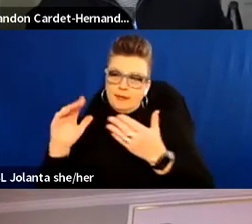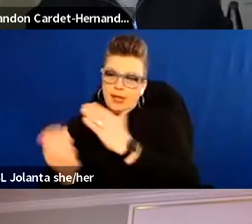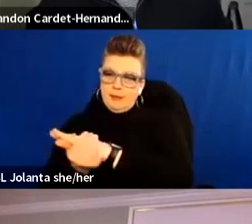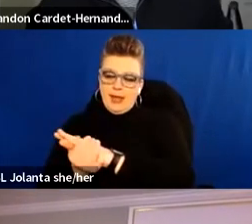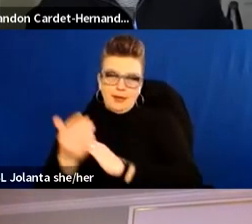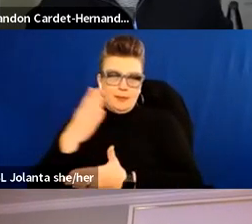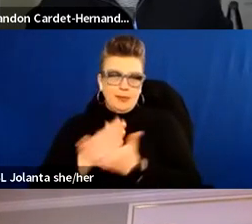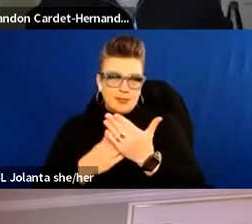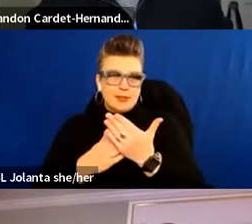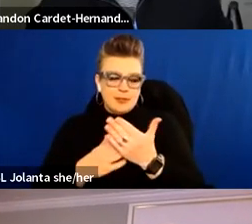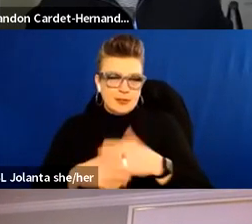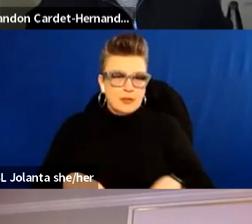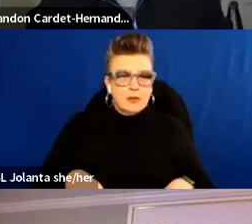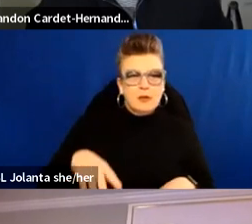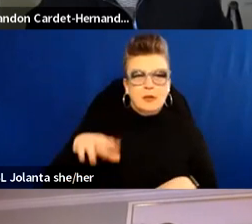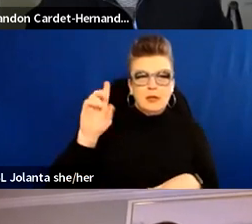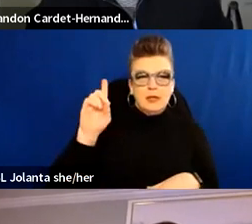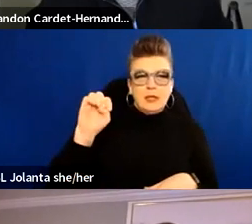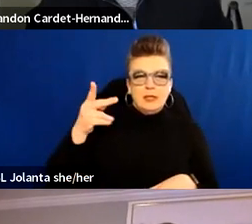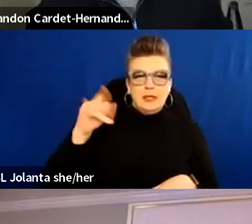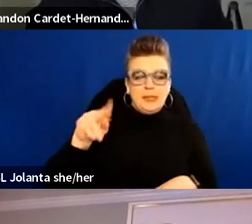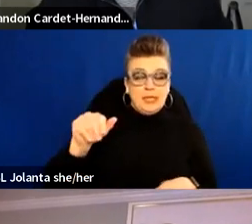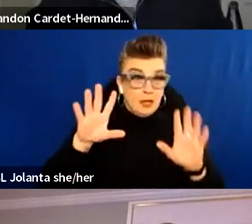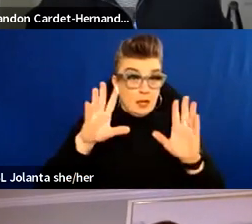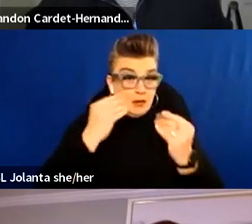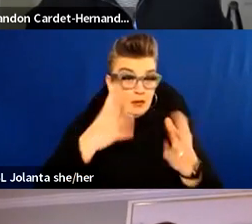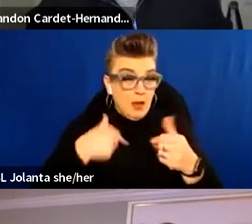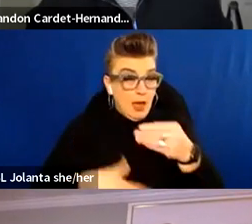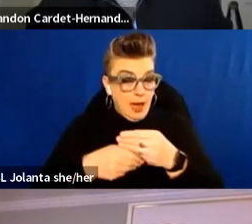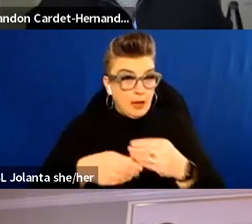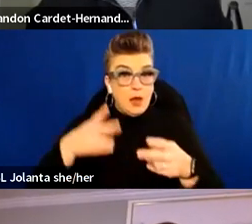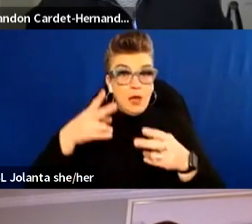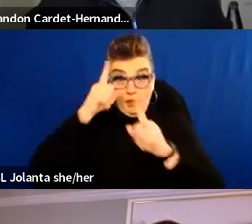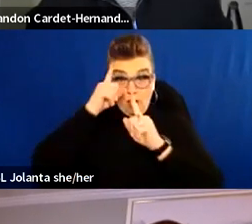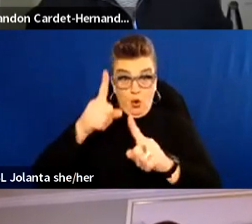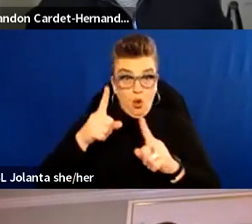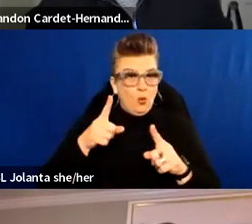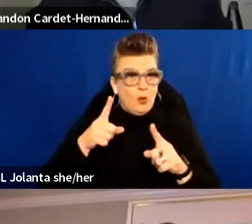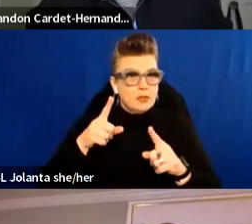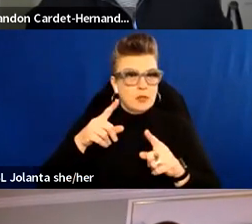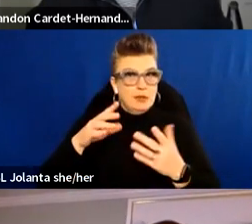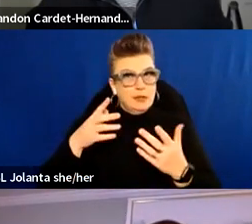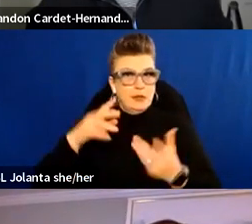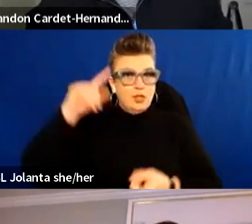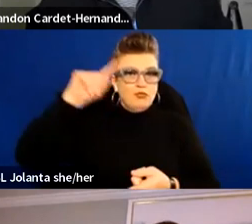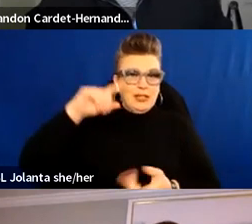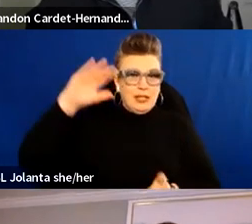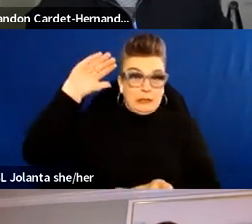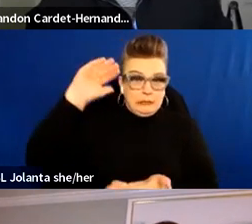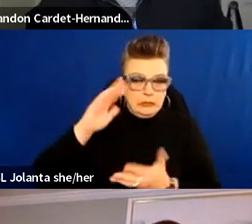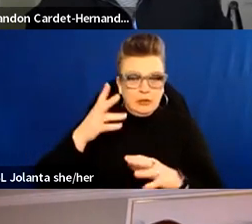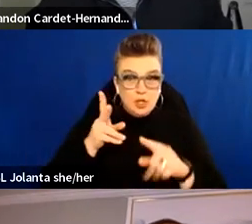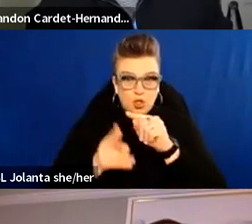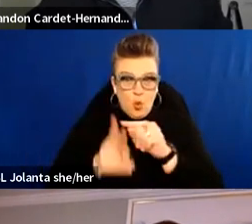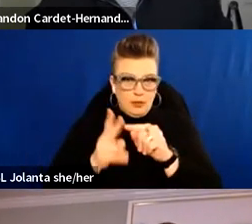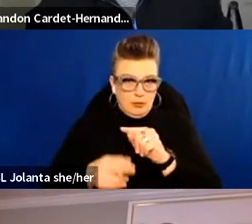specifically the goal was to also shorten the code of conduct because the code of conduct was also um very lengthy in terms of policy and